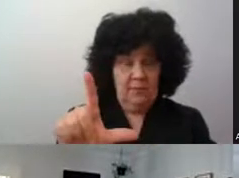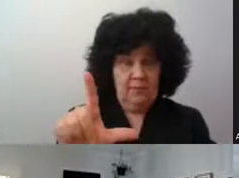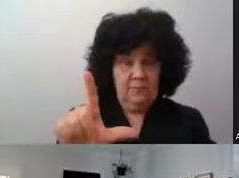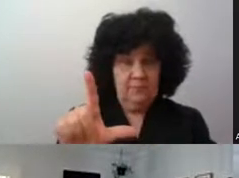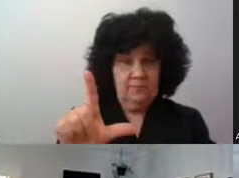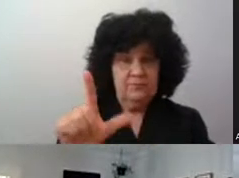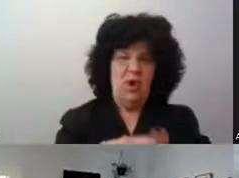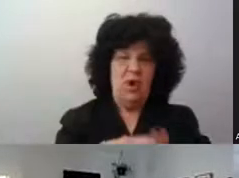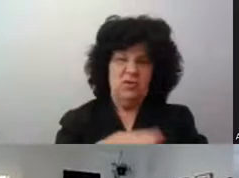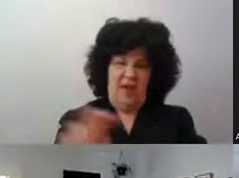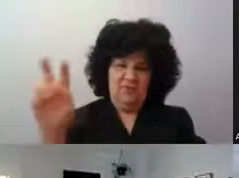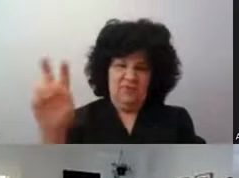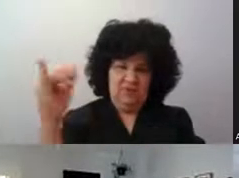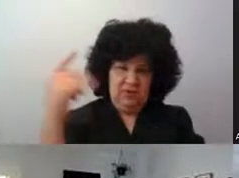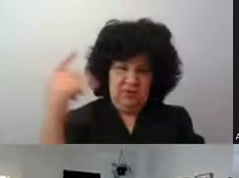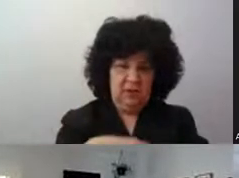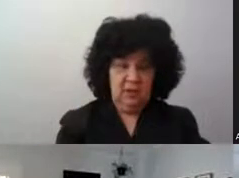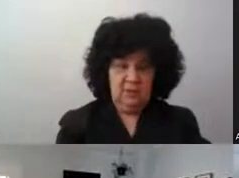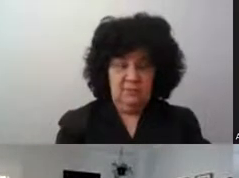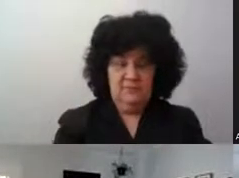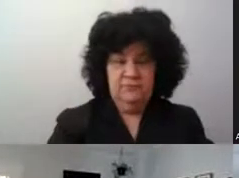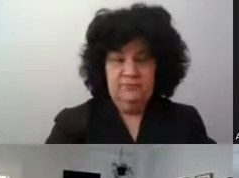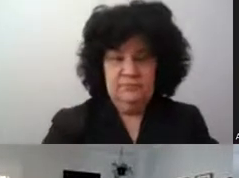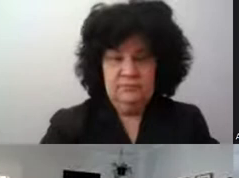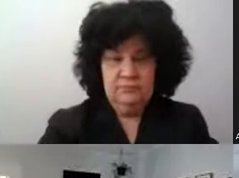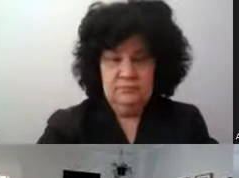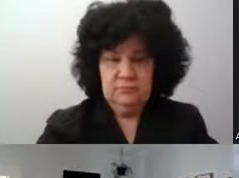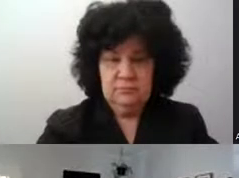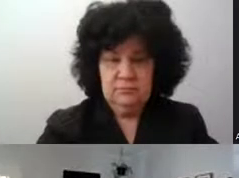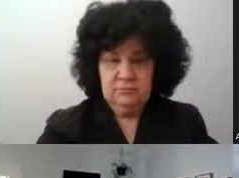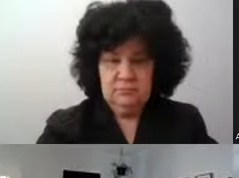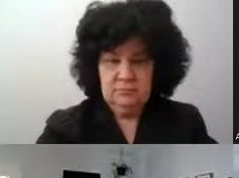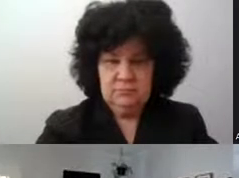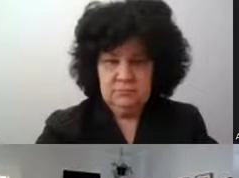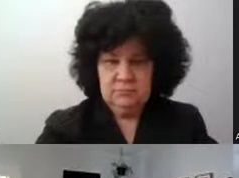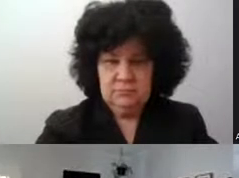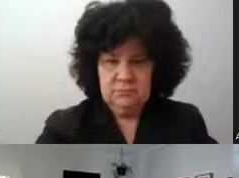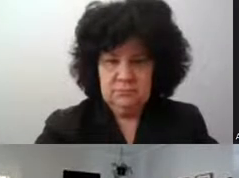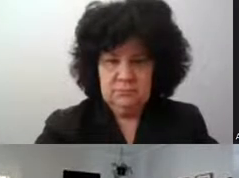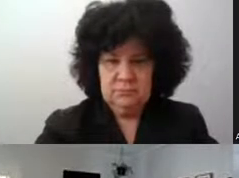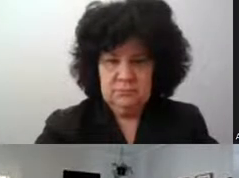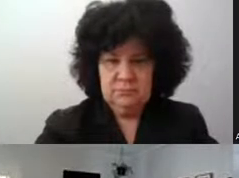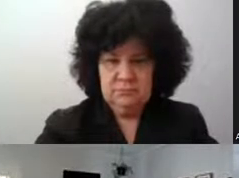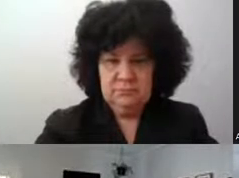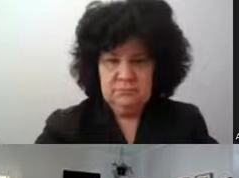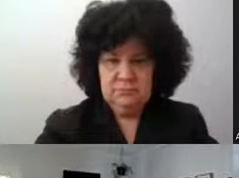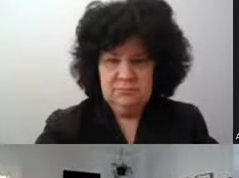today. Amlin. Present. All right. Jenny.